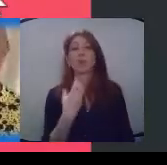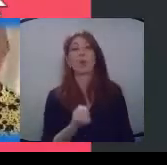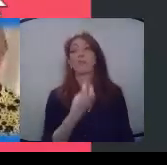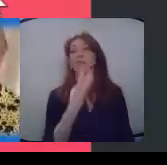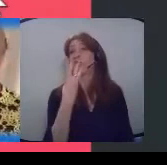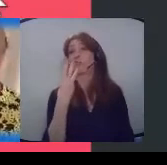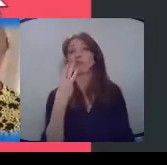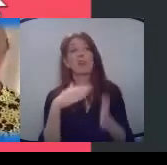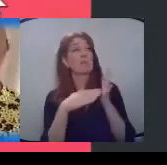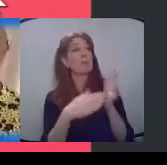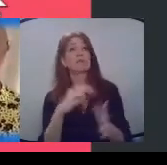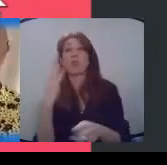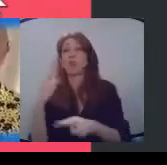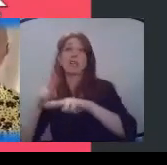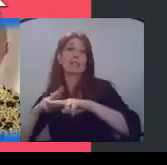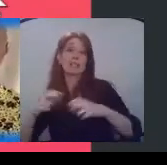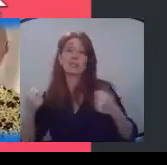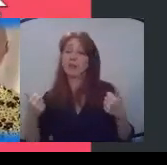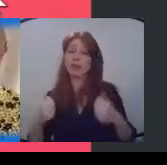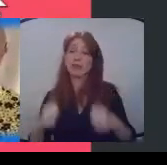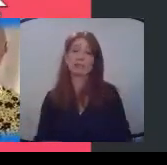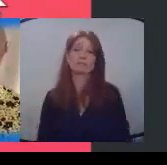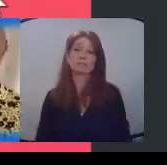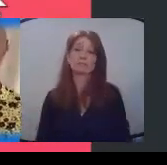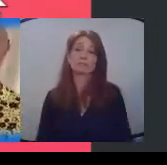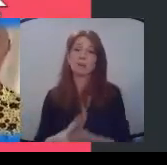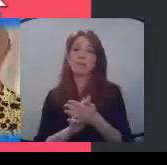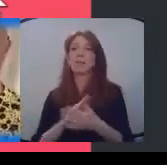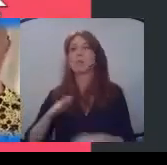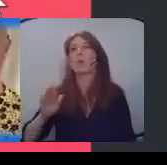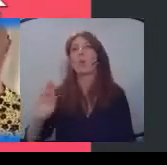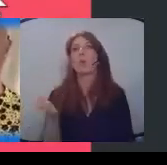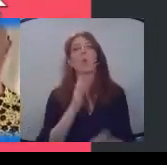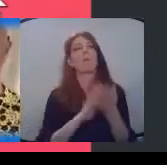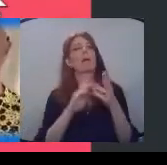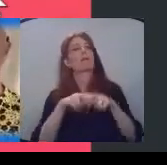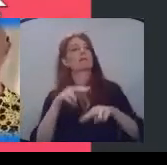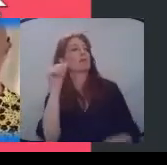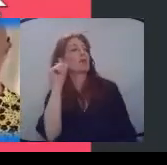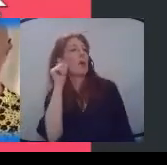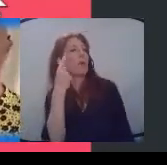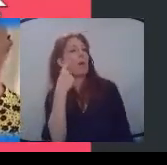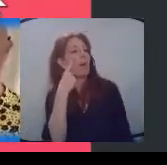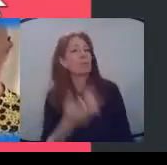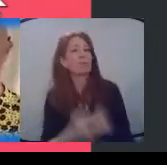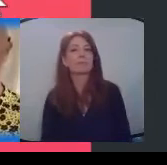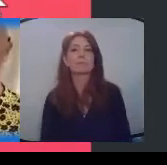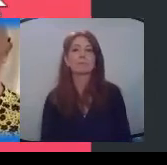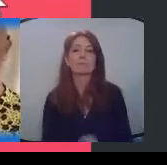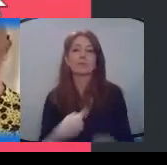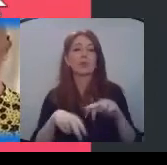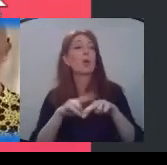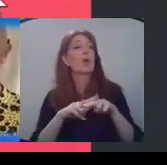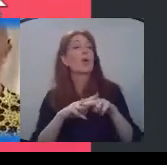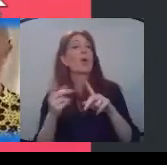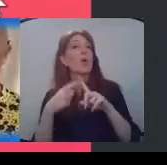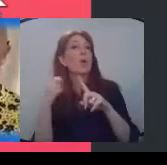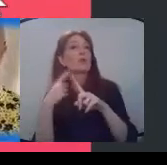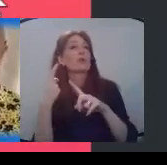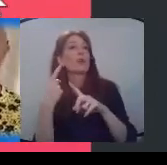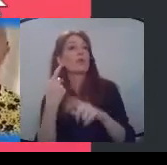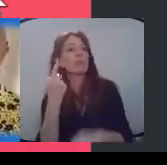that's totally cool. And it means that all parents can stay on top of their activity. It all syncs with your native calendar on your phone as well. So that's just